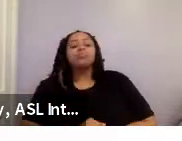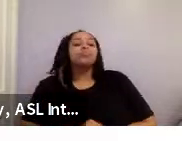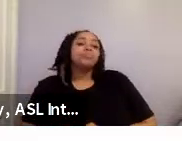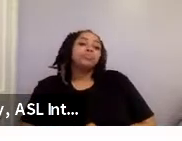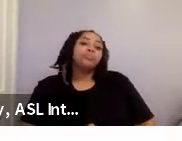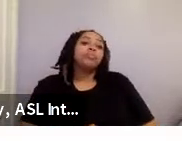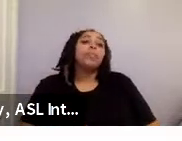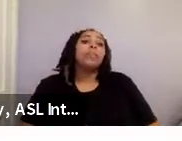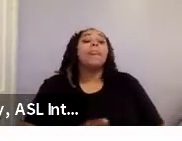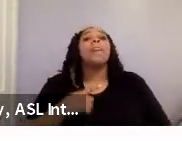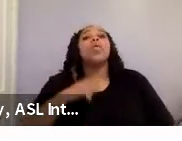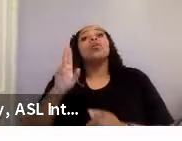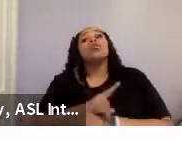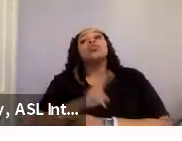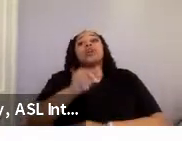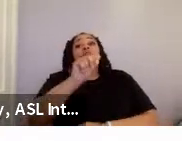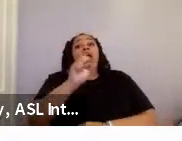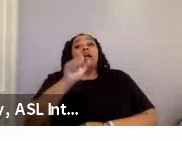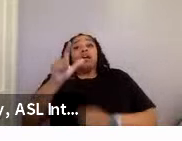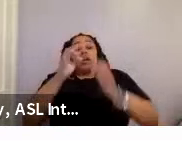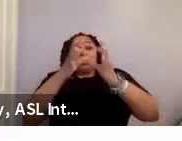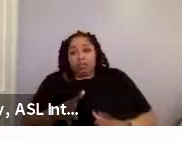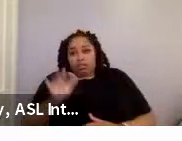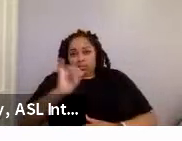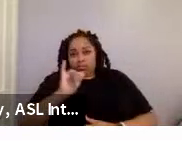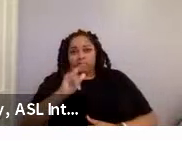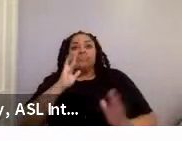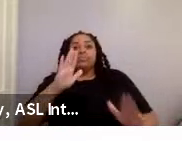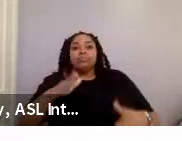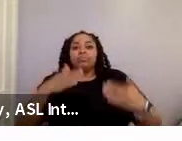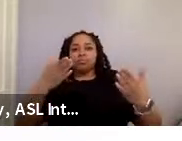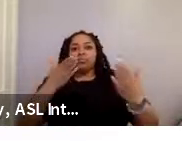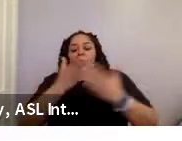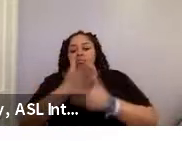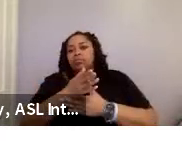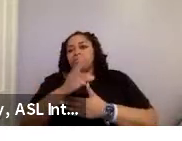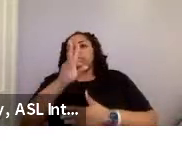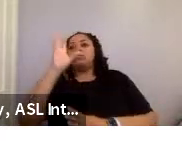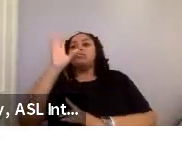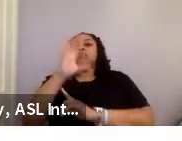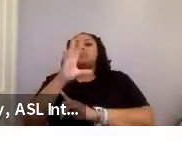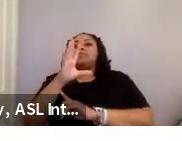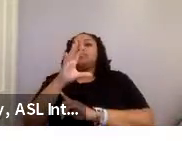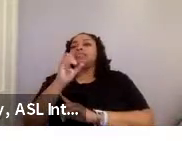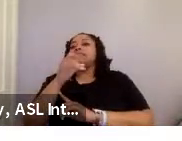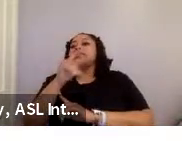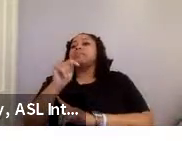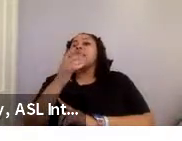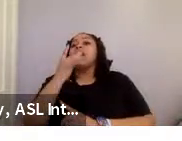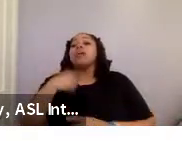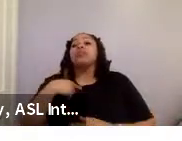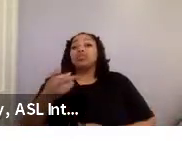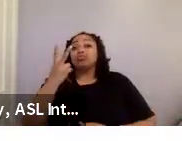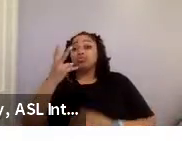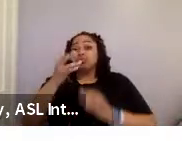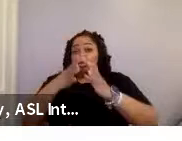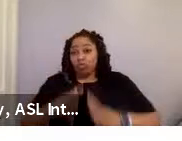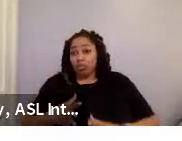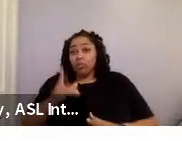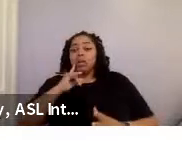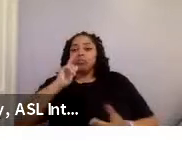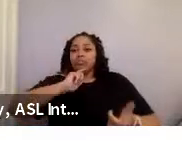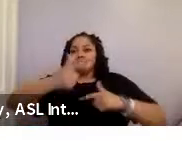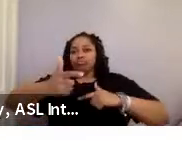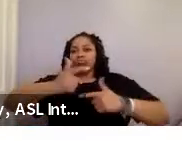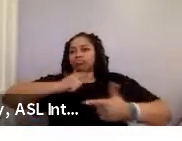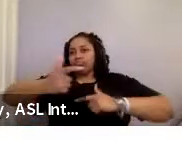We are using Video Sign Language Interpreter today. It's being provided via Video Spotlight. There are 2 sign language interpreters. They will be